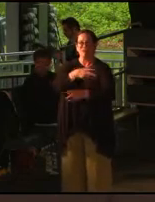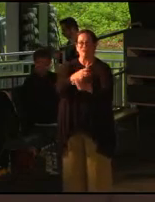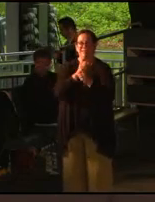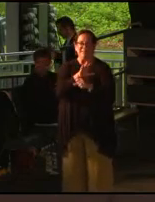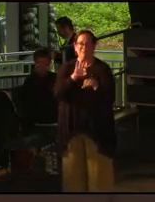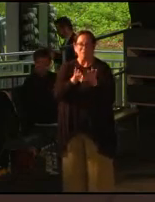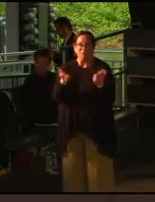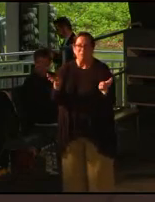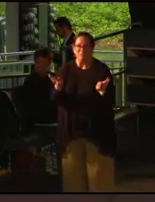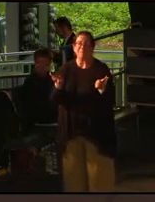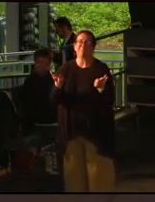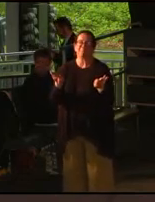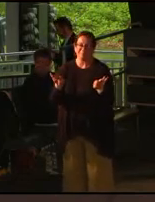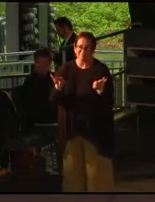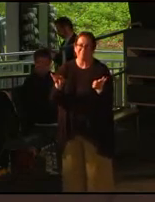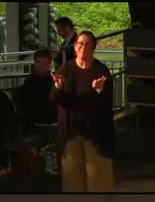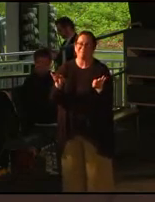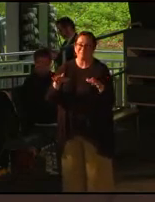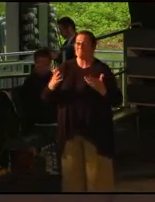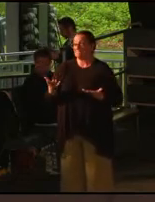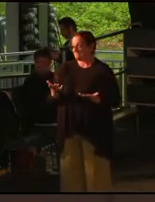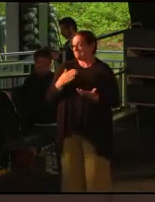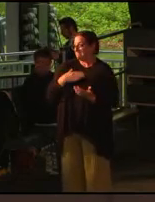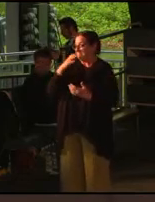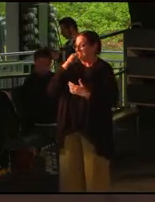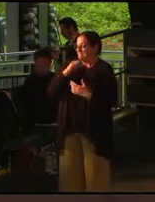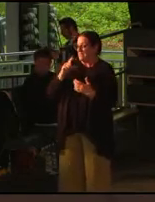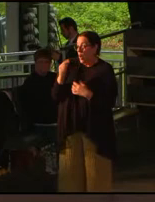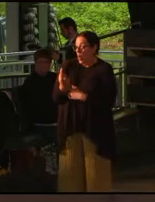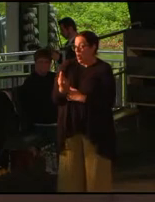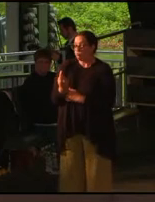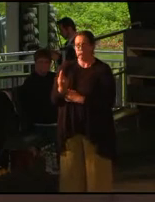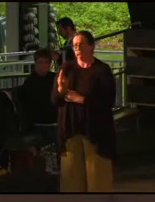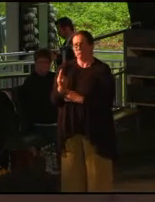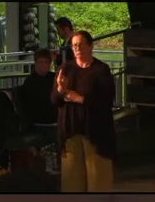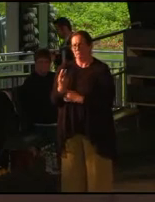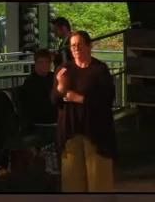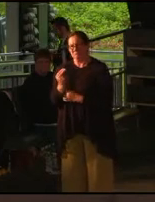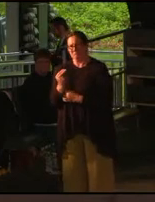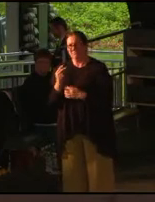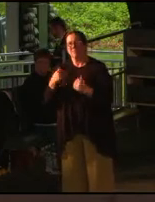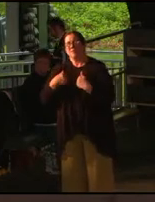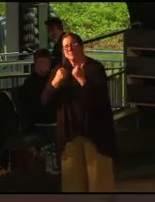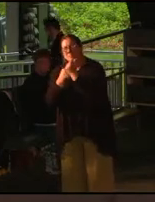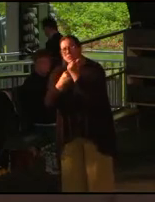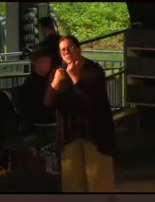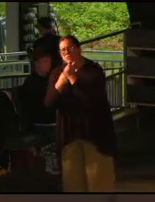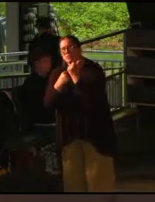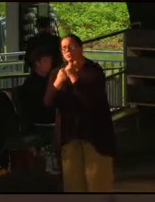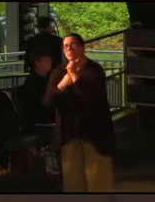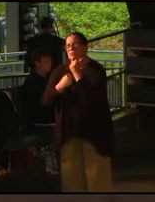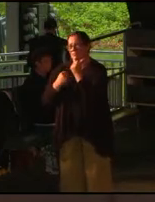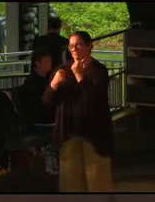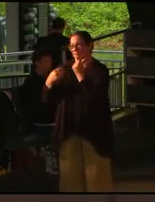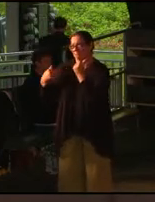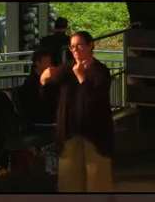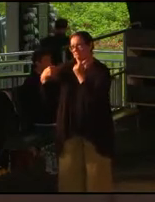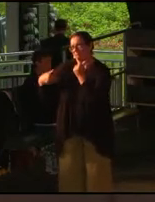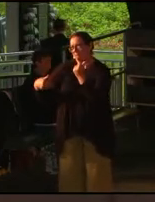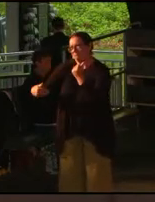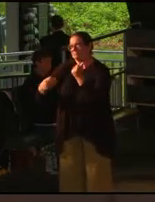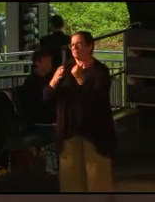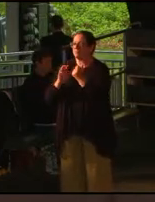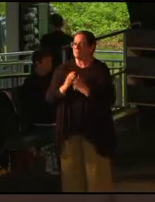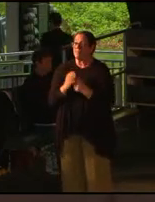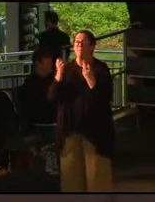diploma. Chances are you did not do this alone. You had support along the way. Many of